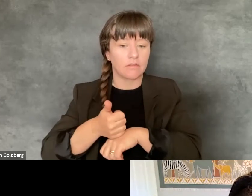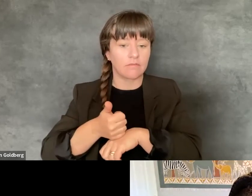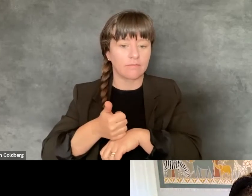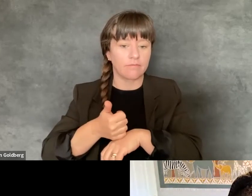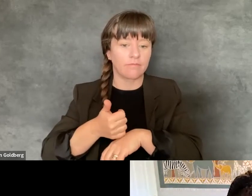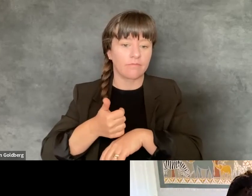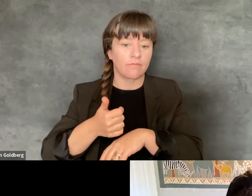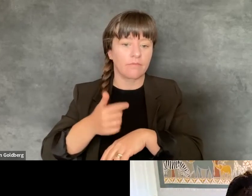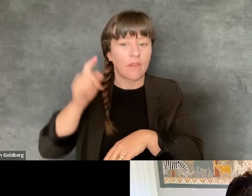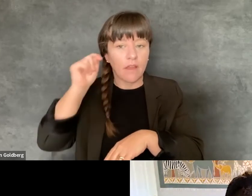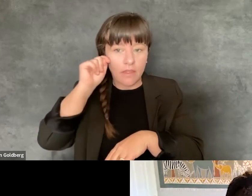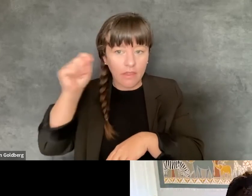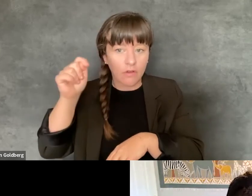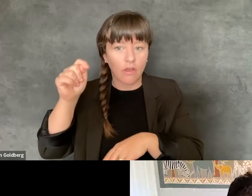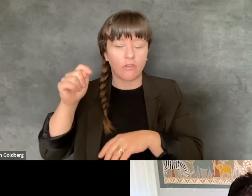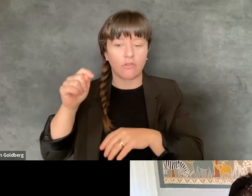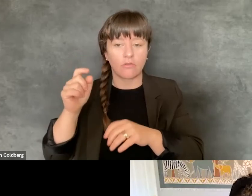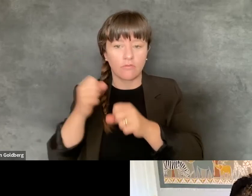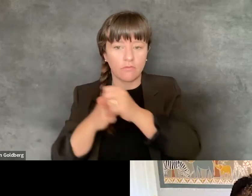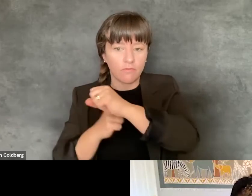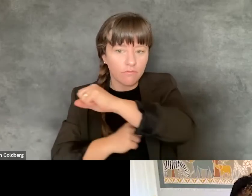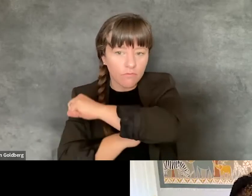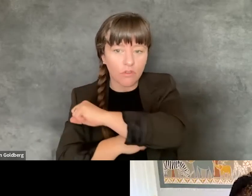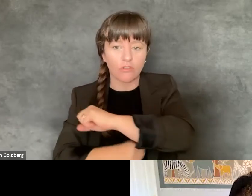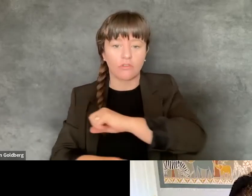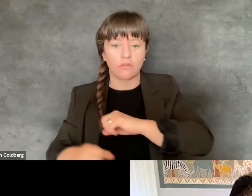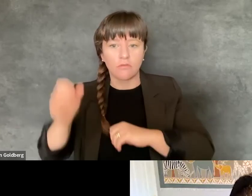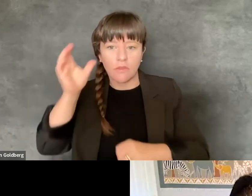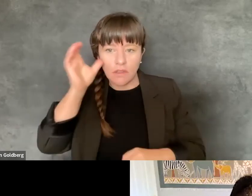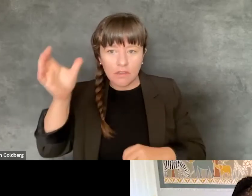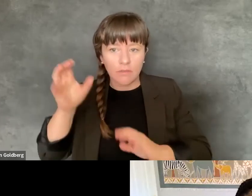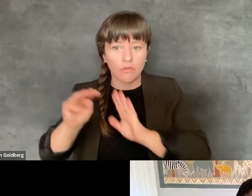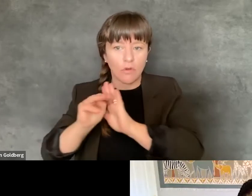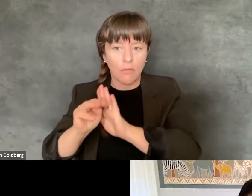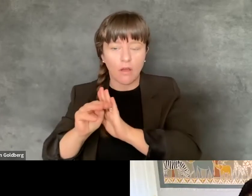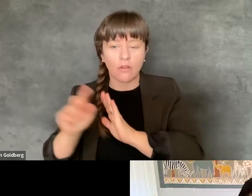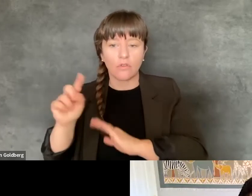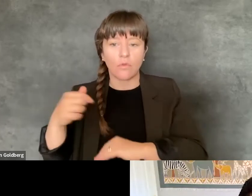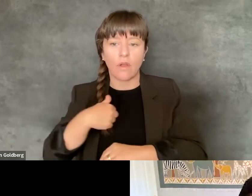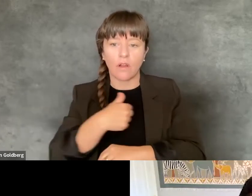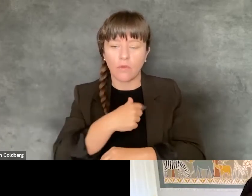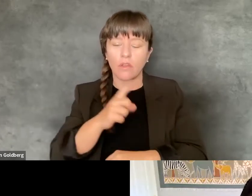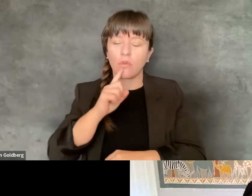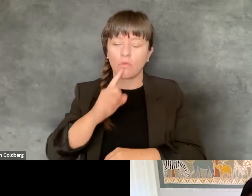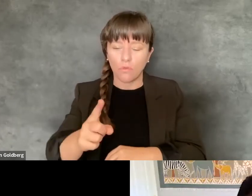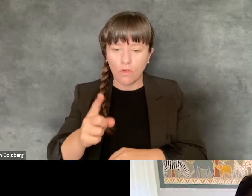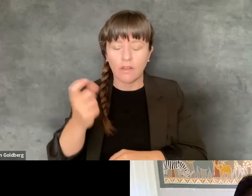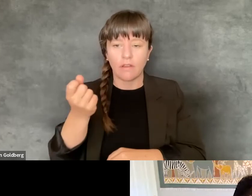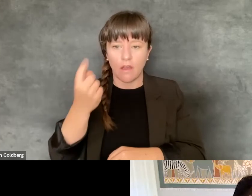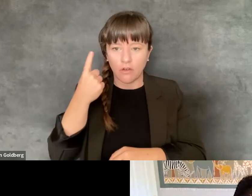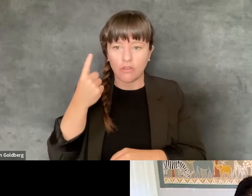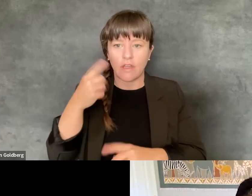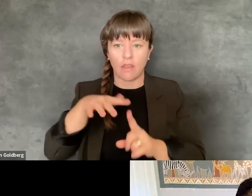theoretical frameworks, conceptual models where we really take into consideration what the